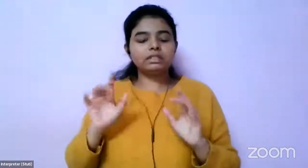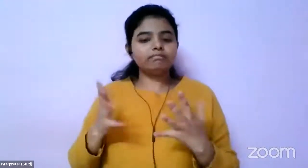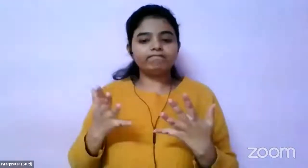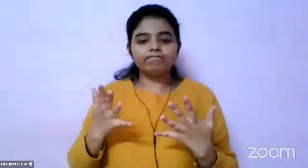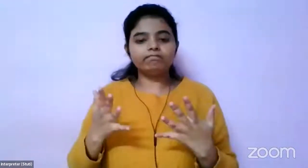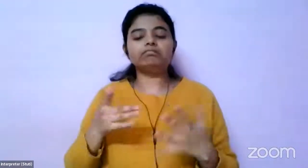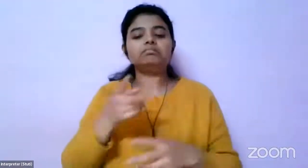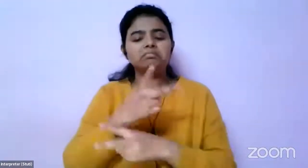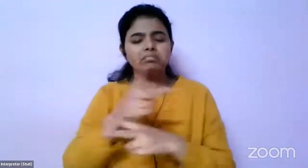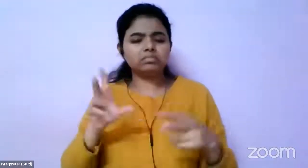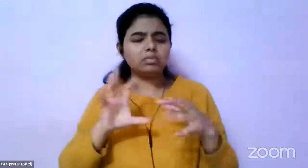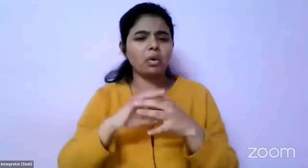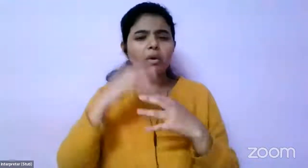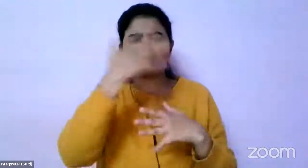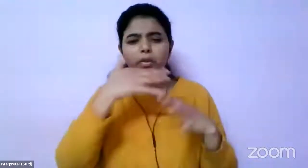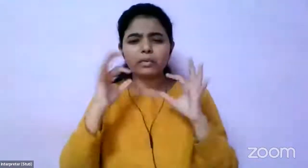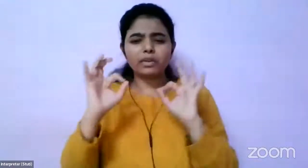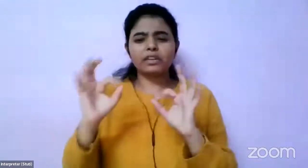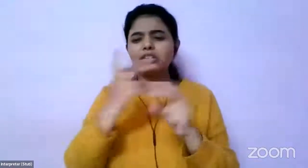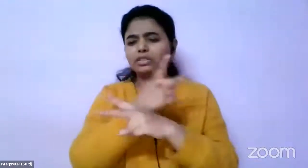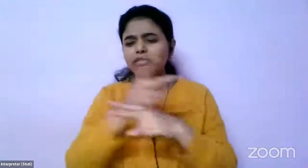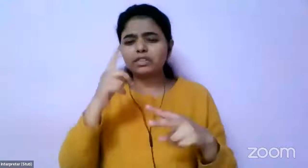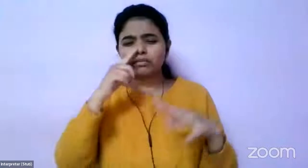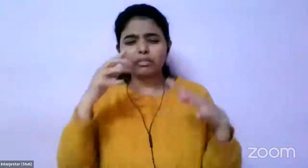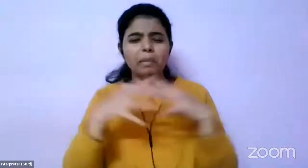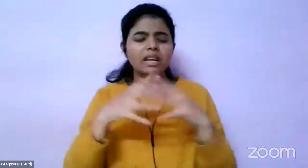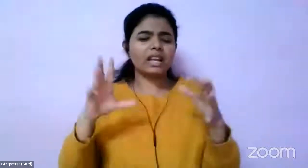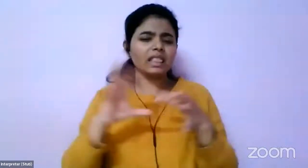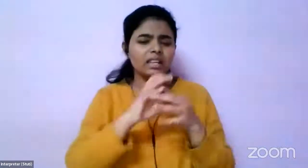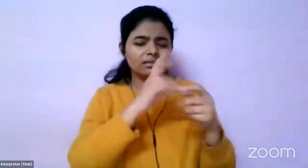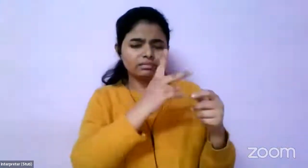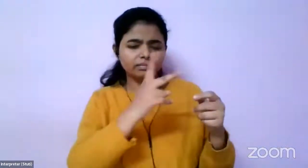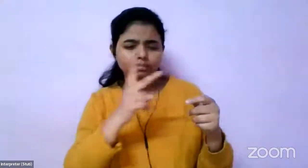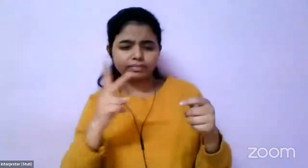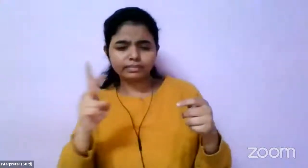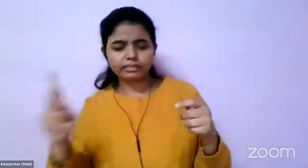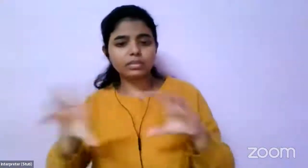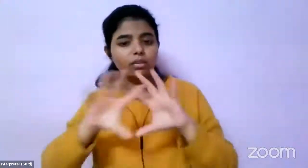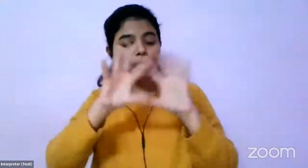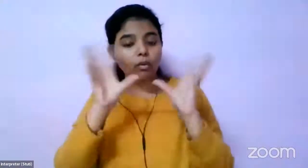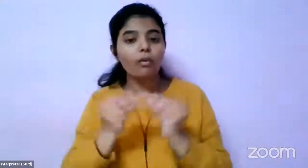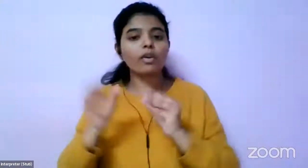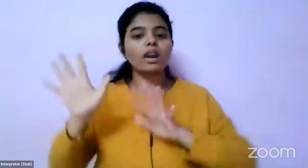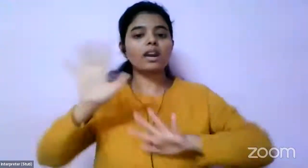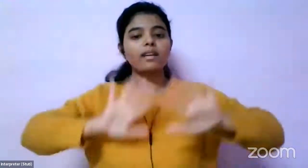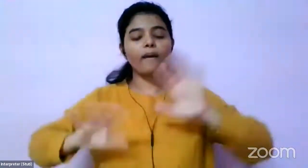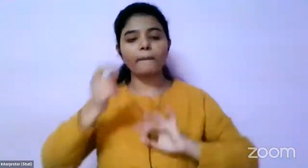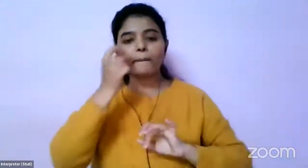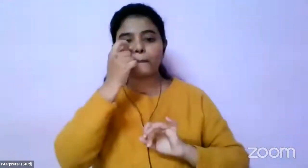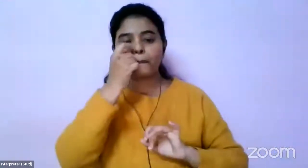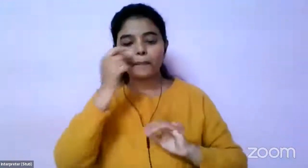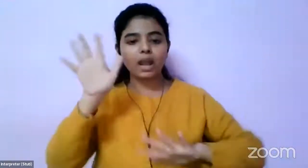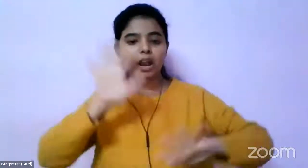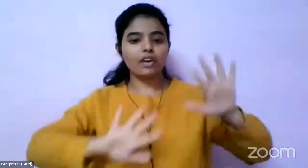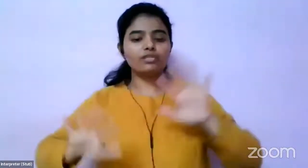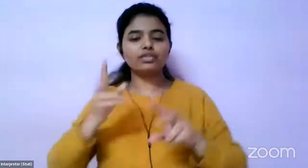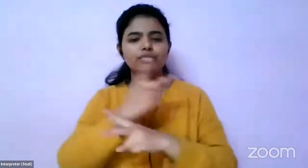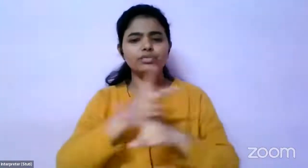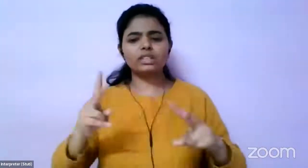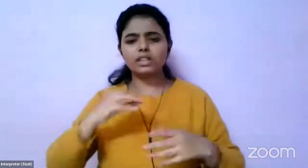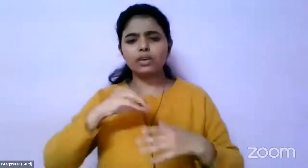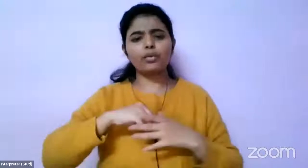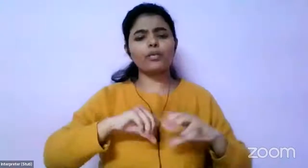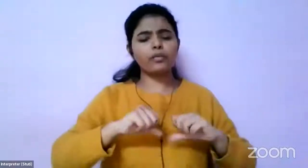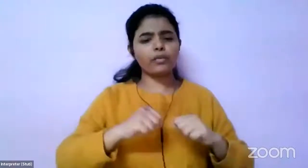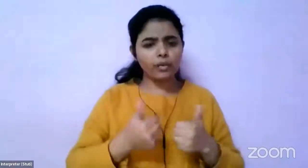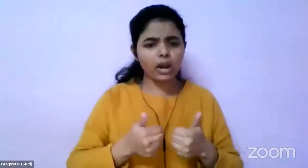cosmetics, beauty pageants, fashion industry, etc., play their role, and the capitalist, ableist